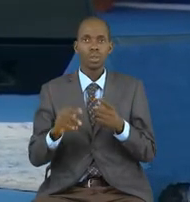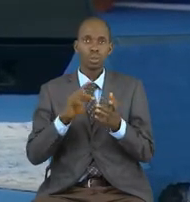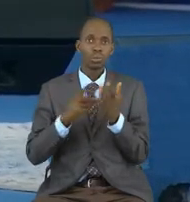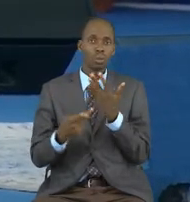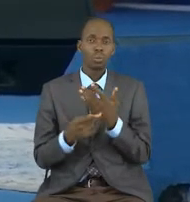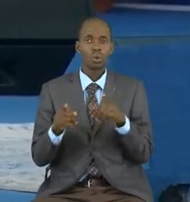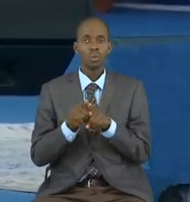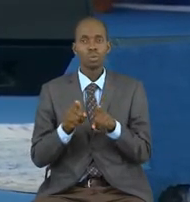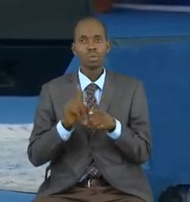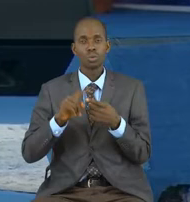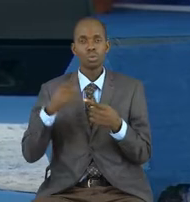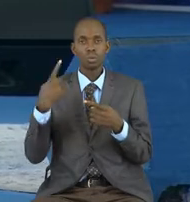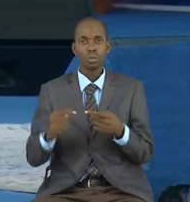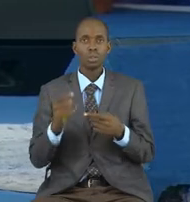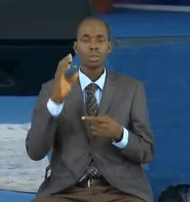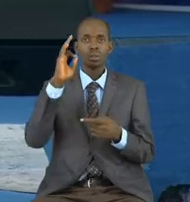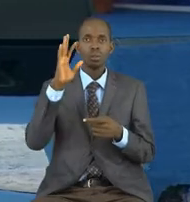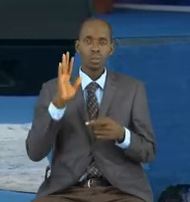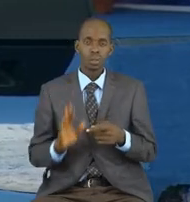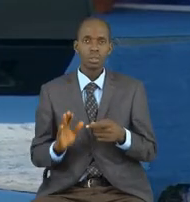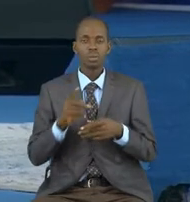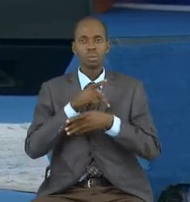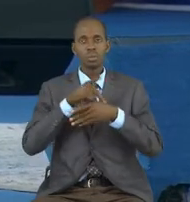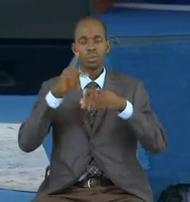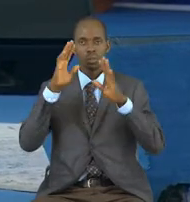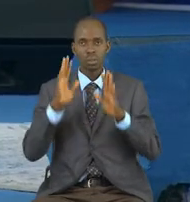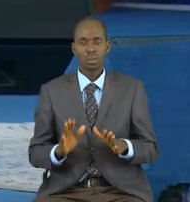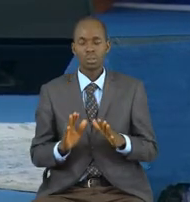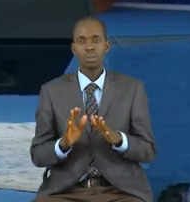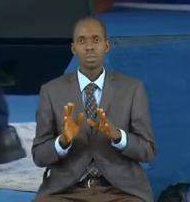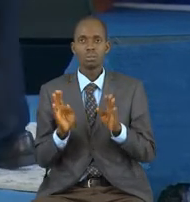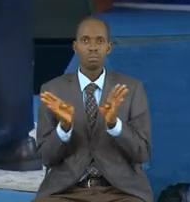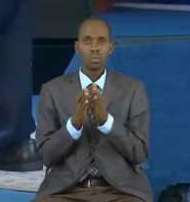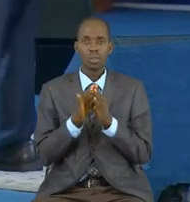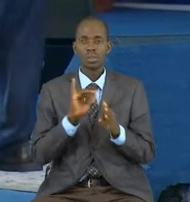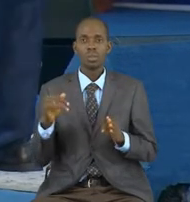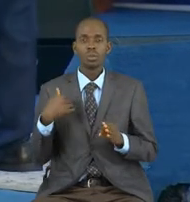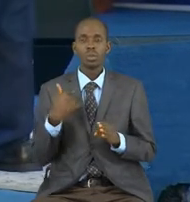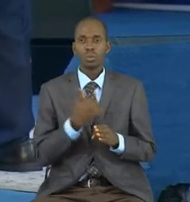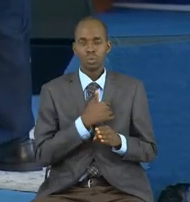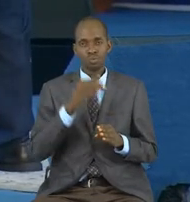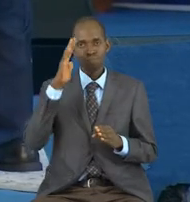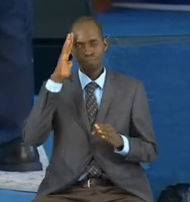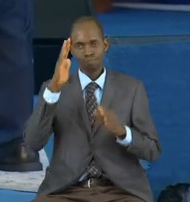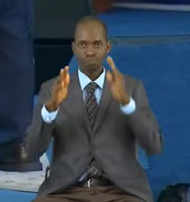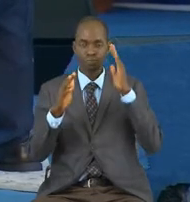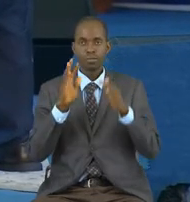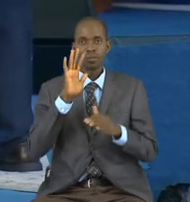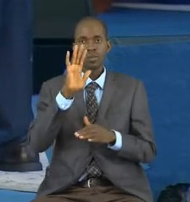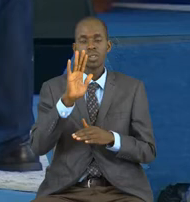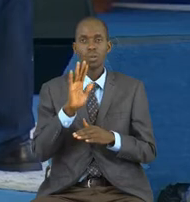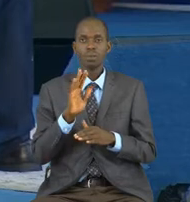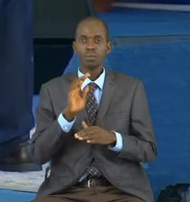conference, we salute your perseverance and your getting up so quick and so